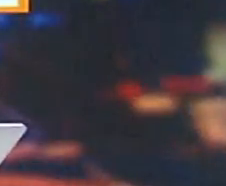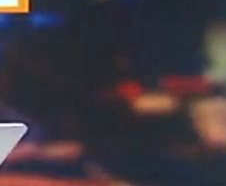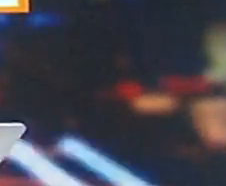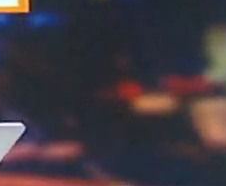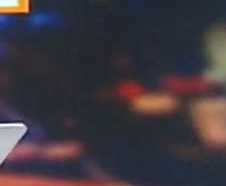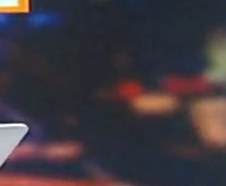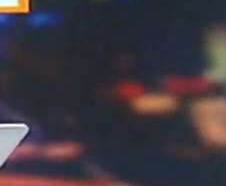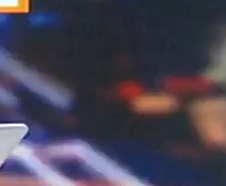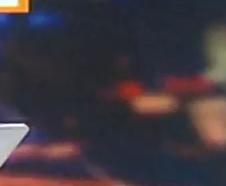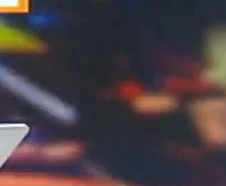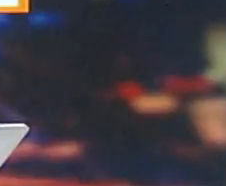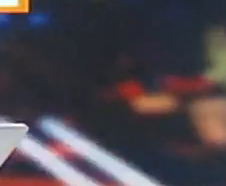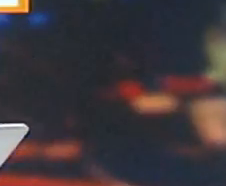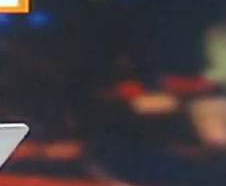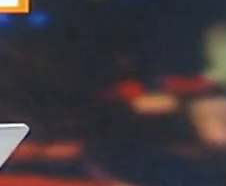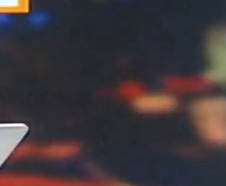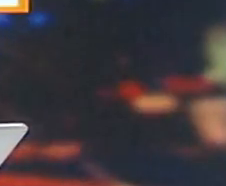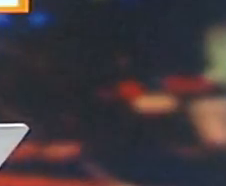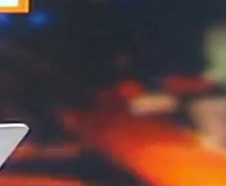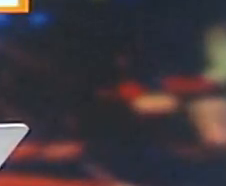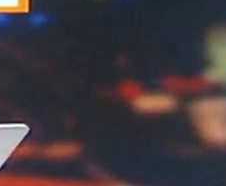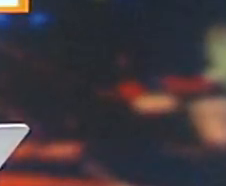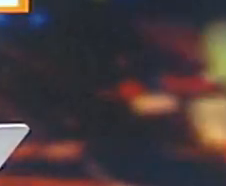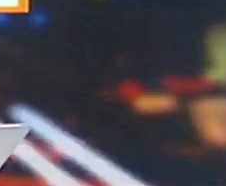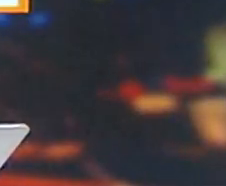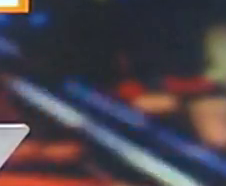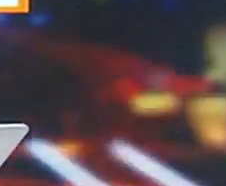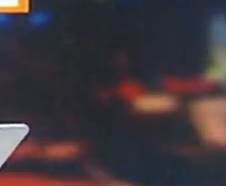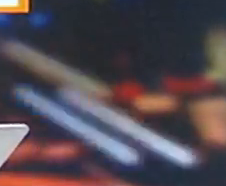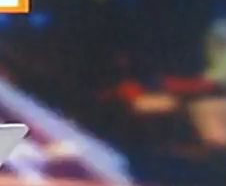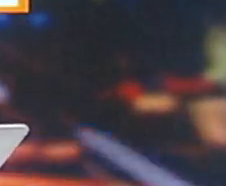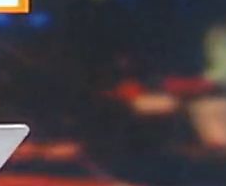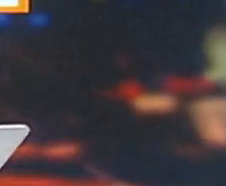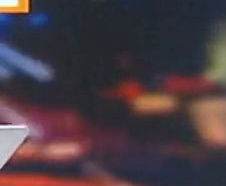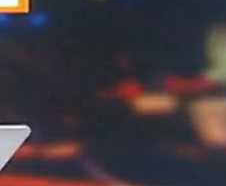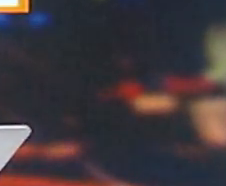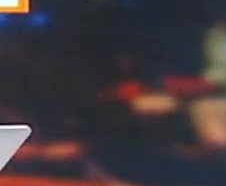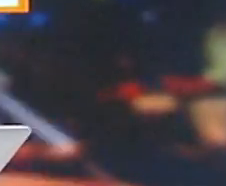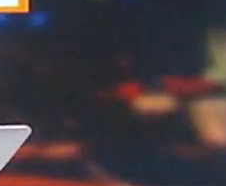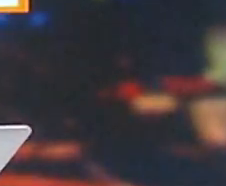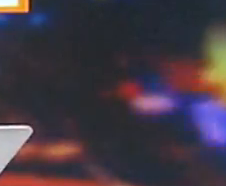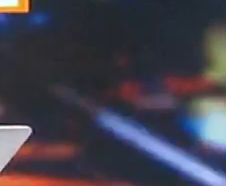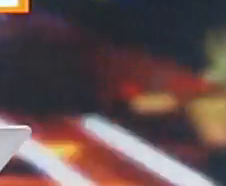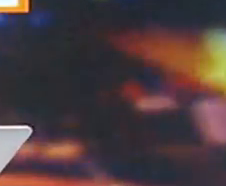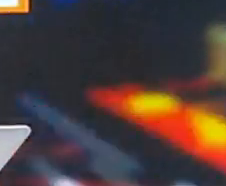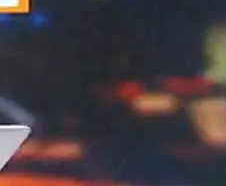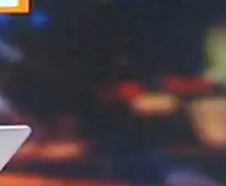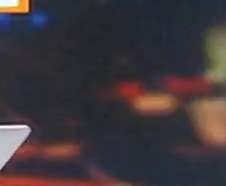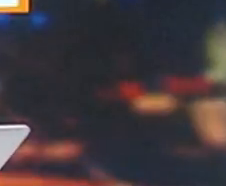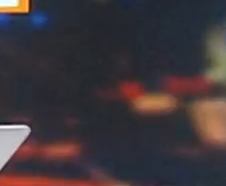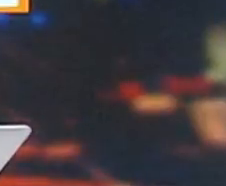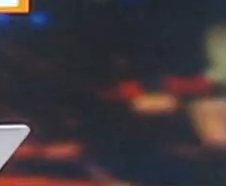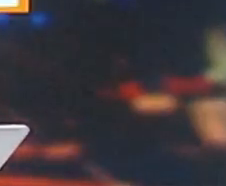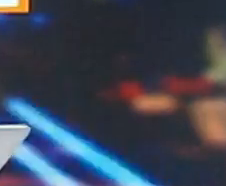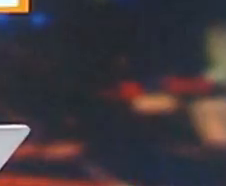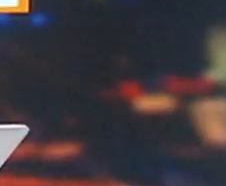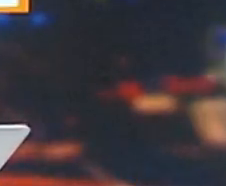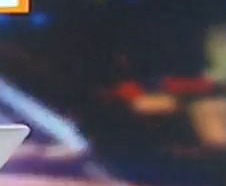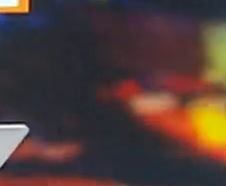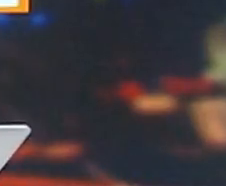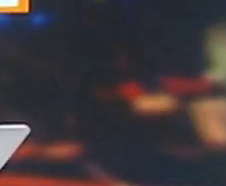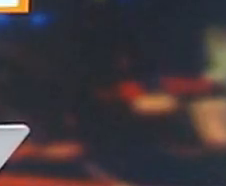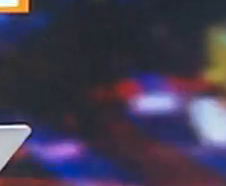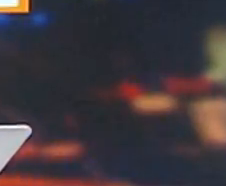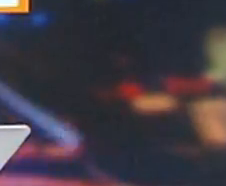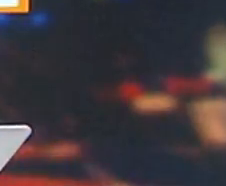Well, thank you for staying with the Monday Report. Just in time for that conversation that we promised earlier on, we're talking about the digital lenders, who regulates them, and where do they get the rights to